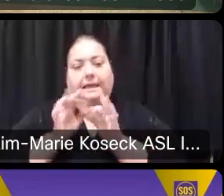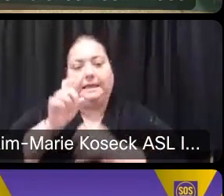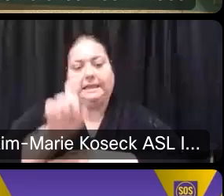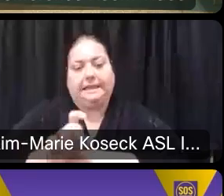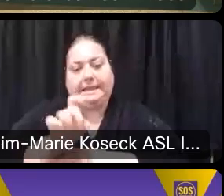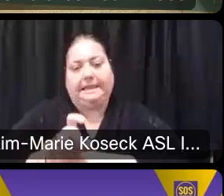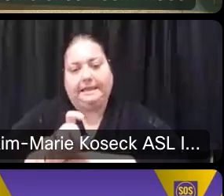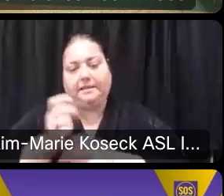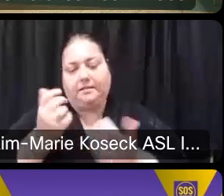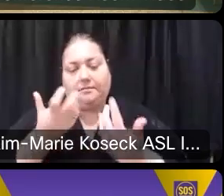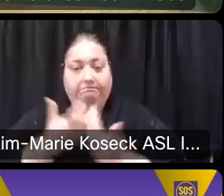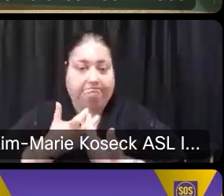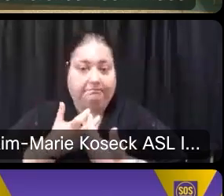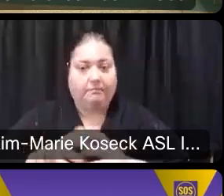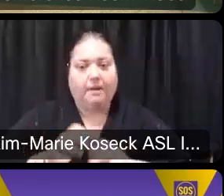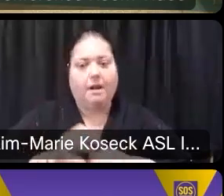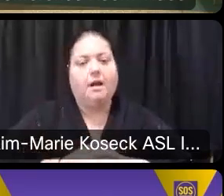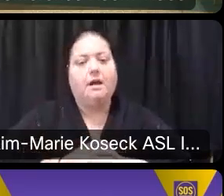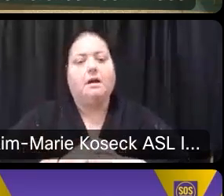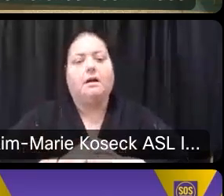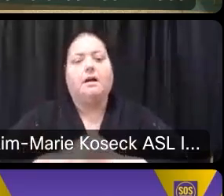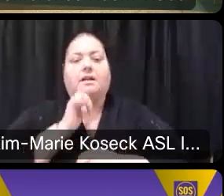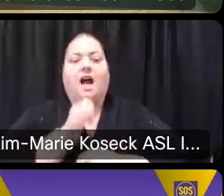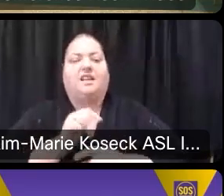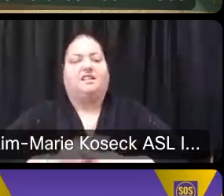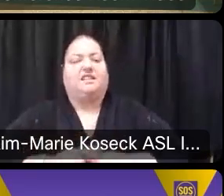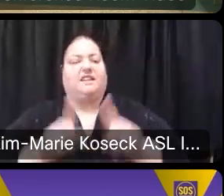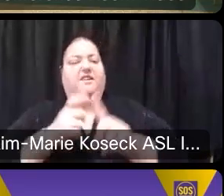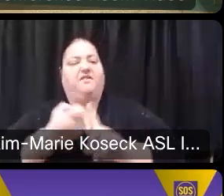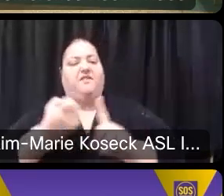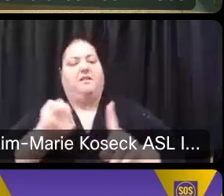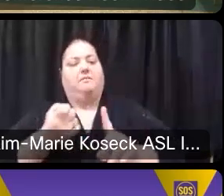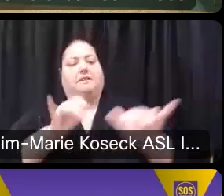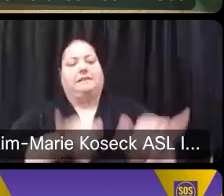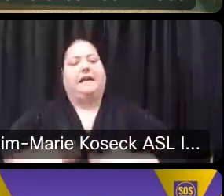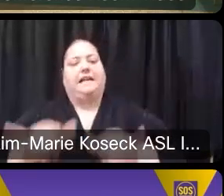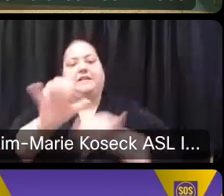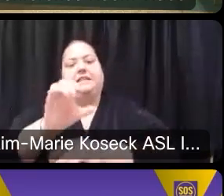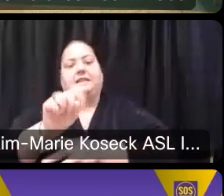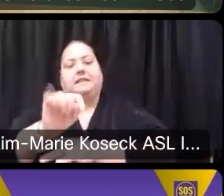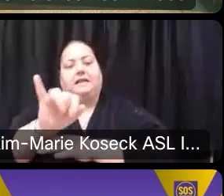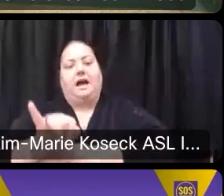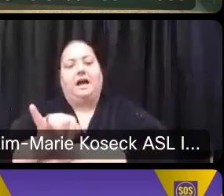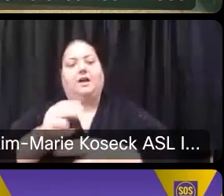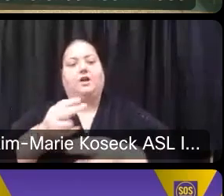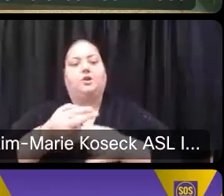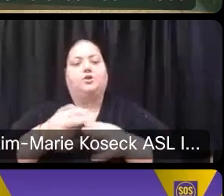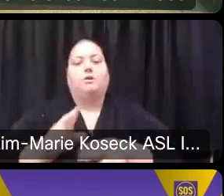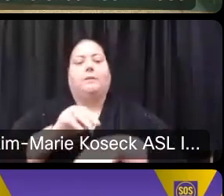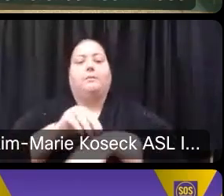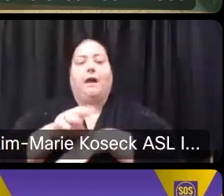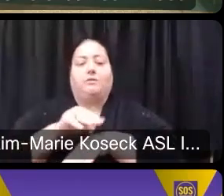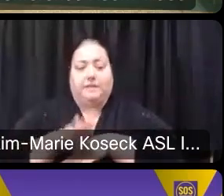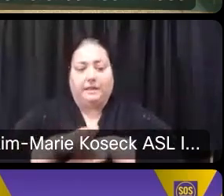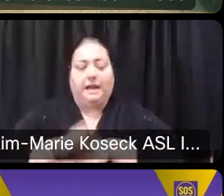needs here. And then also, not different from standard CTI, is offering short-term counseling